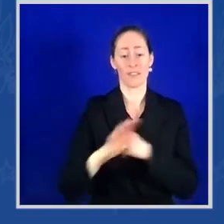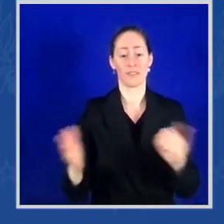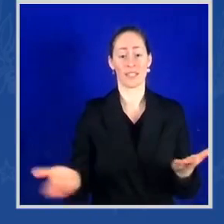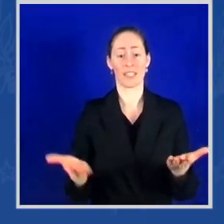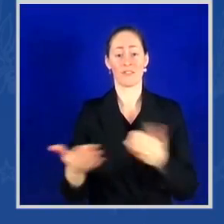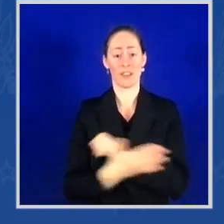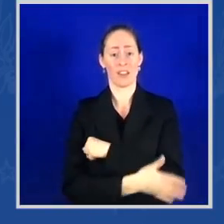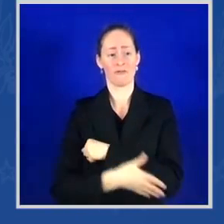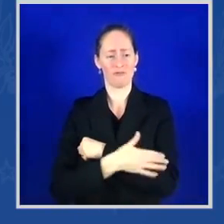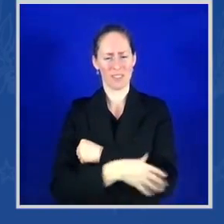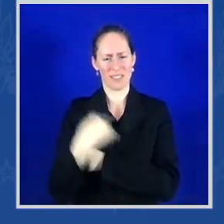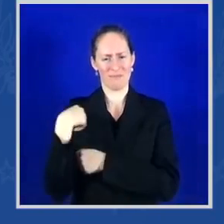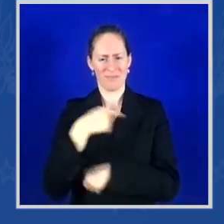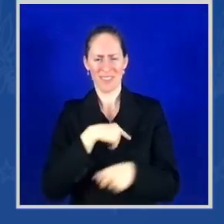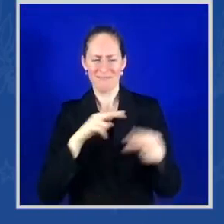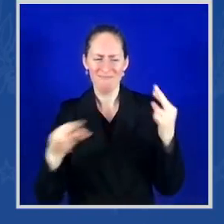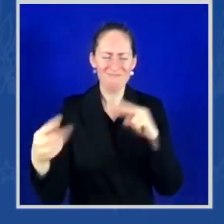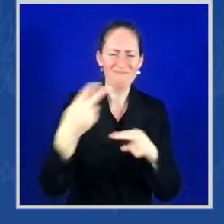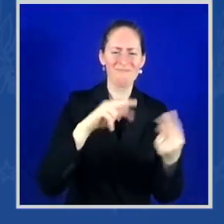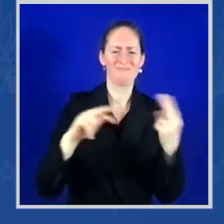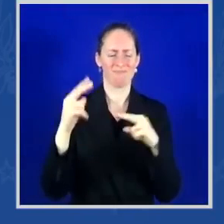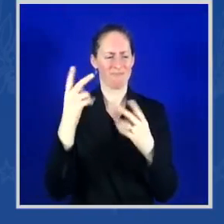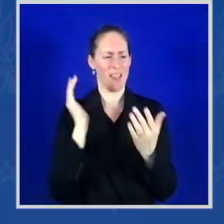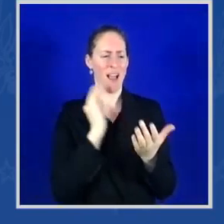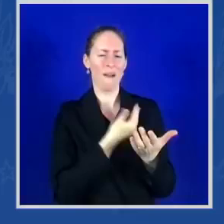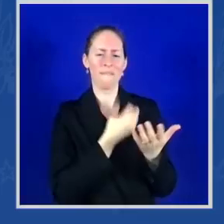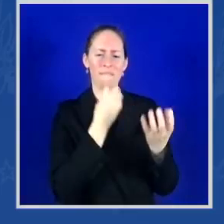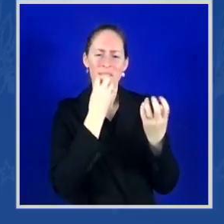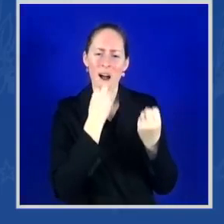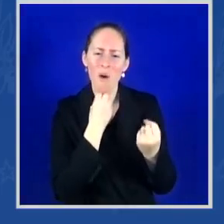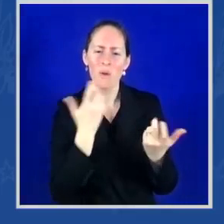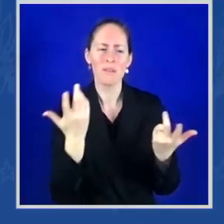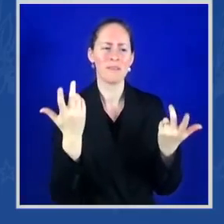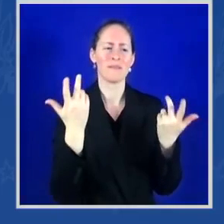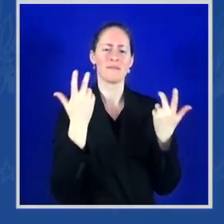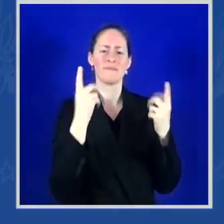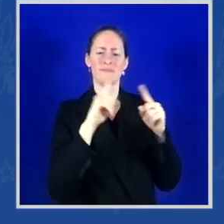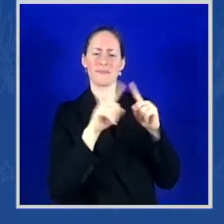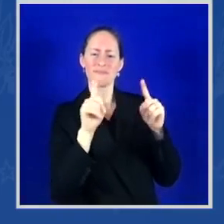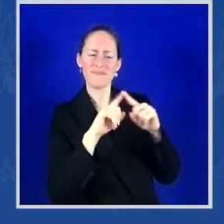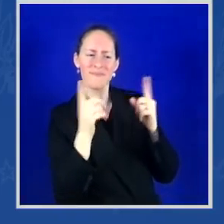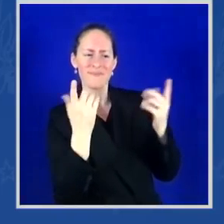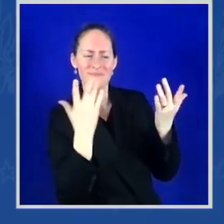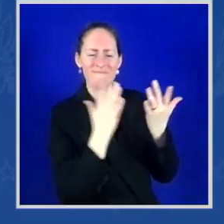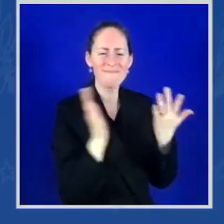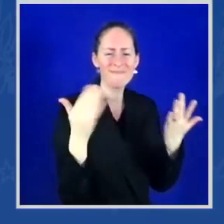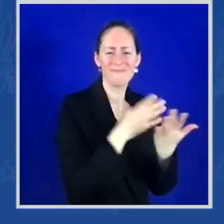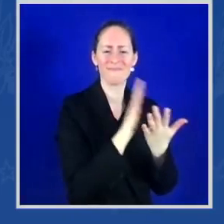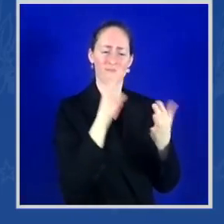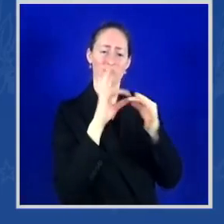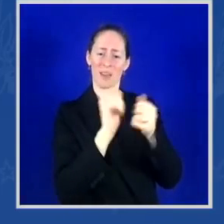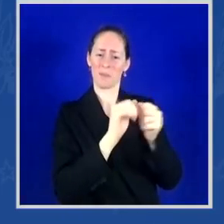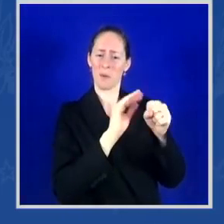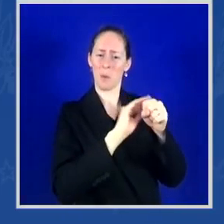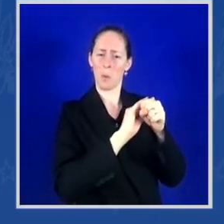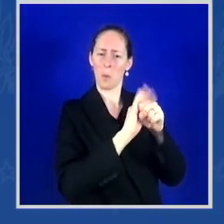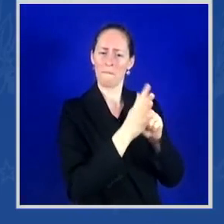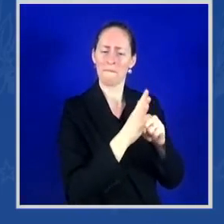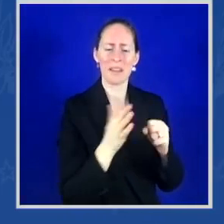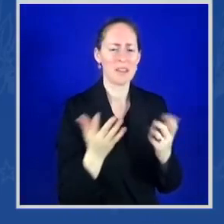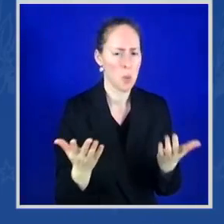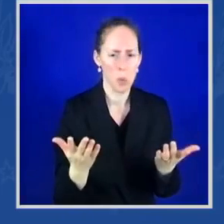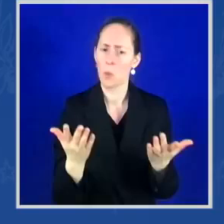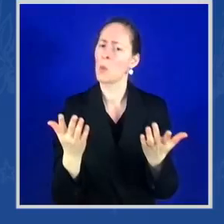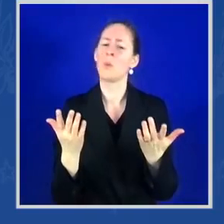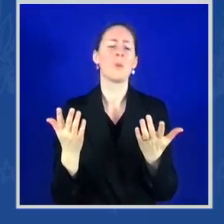day. We could not have made it through this pandemic if it weren't for the sacrifices, large and small, of every Delawarean